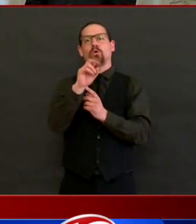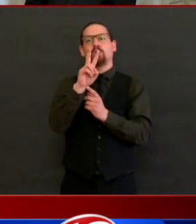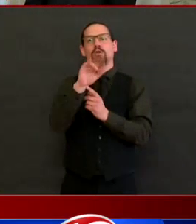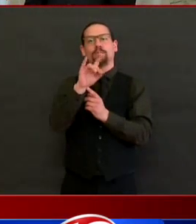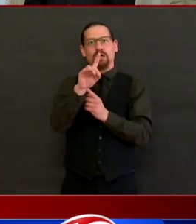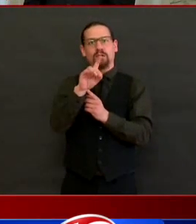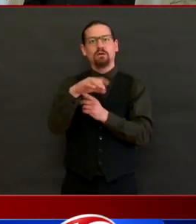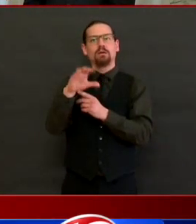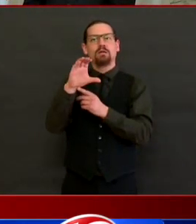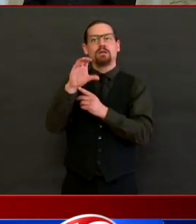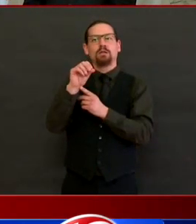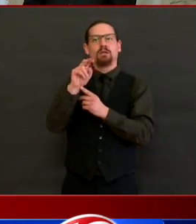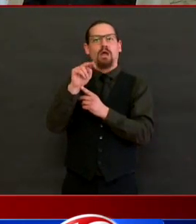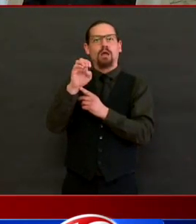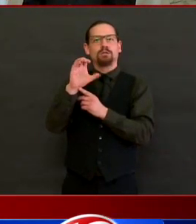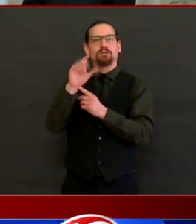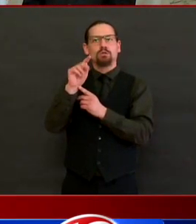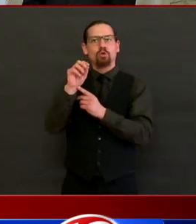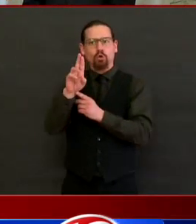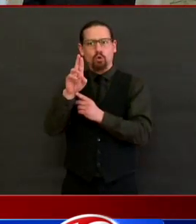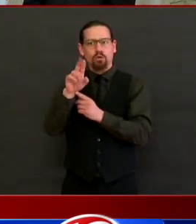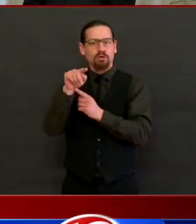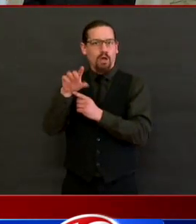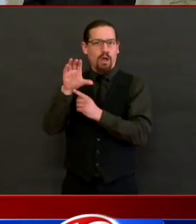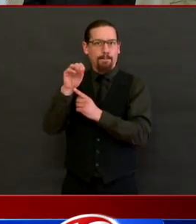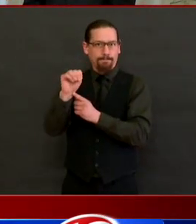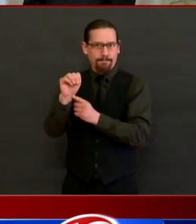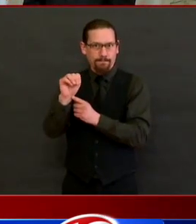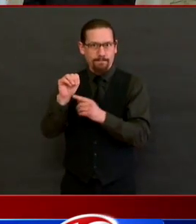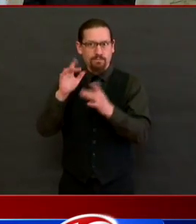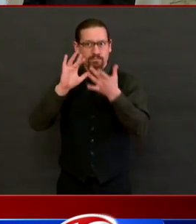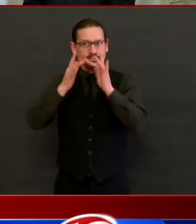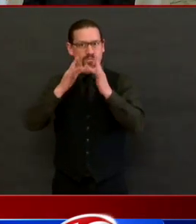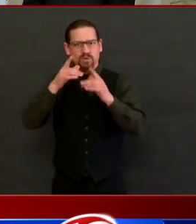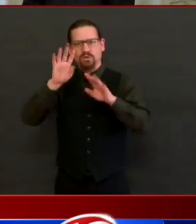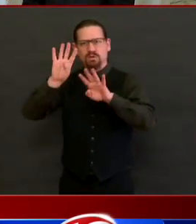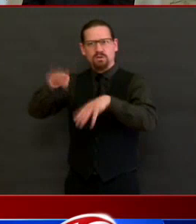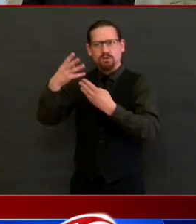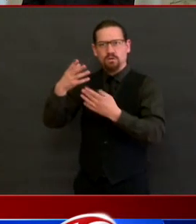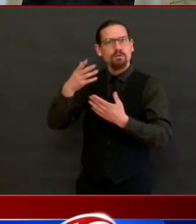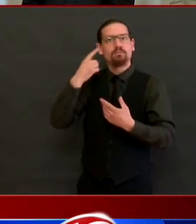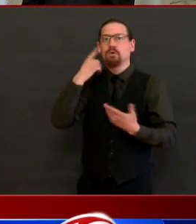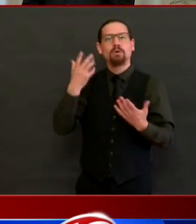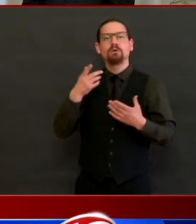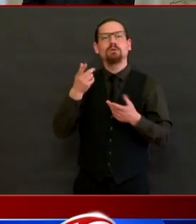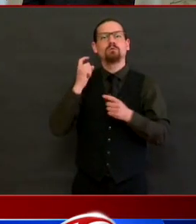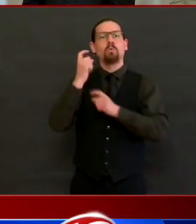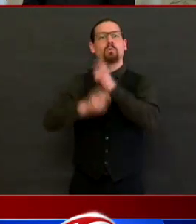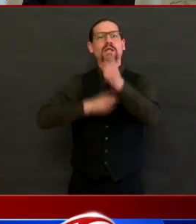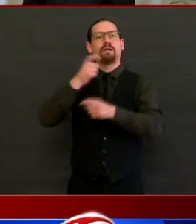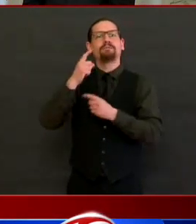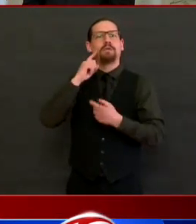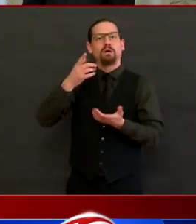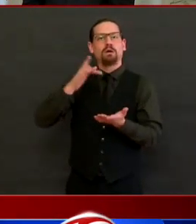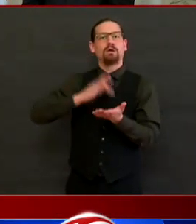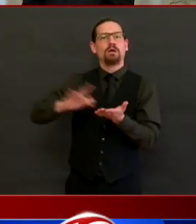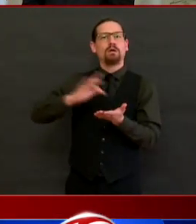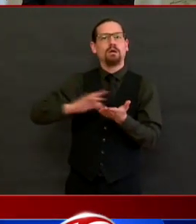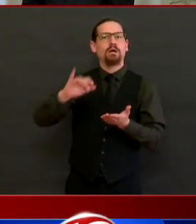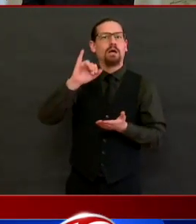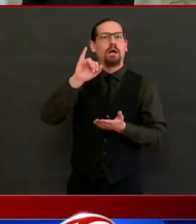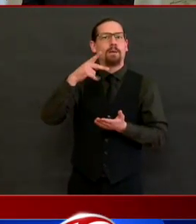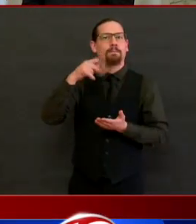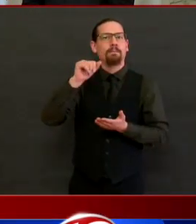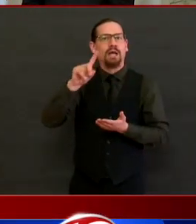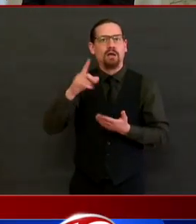and laptops to Rhode Island hospitals. And today, I'm very proud to say that Amazon has